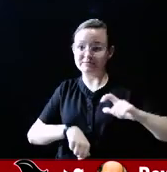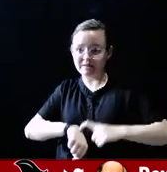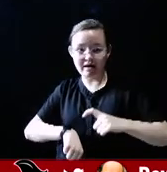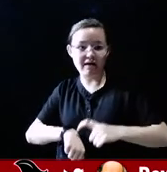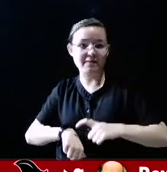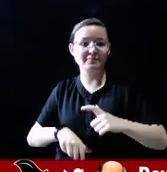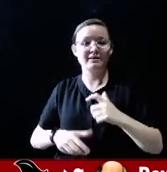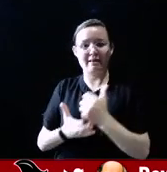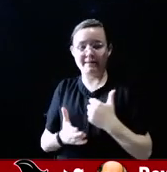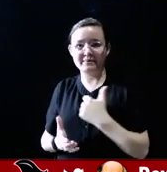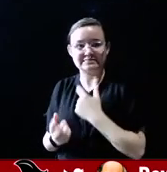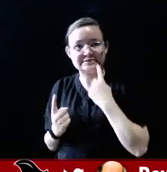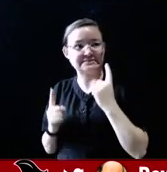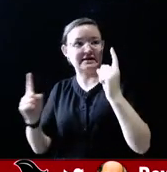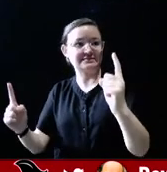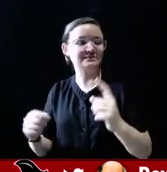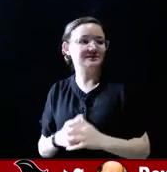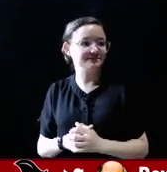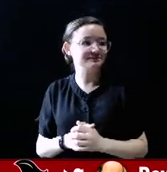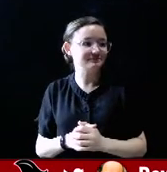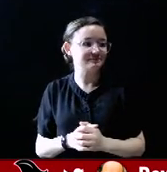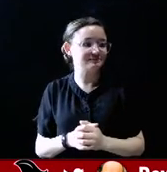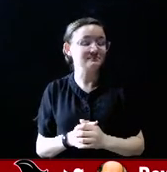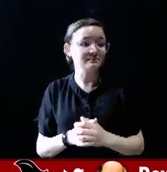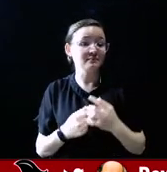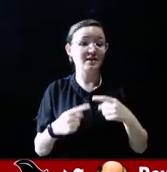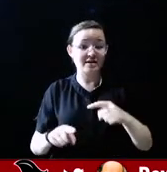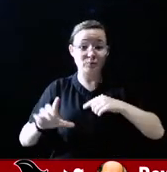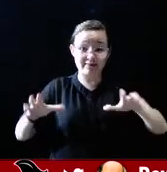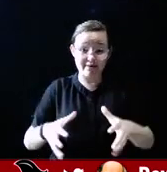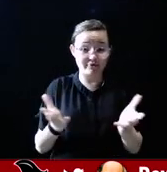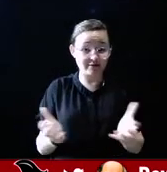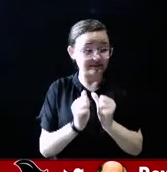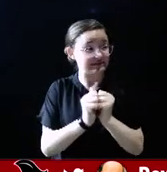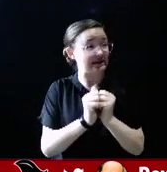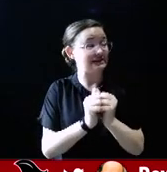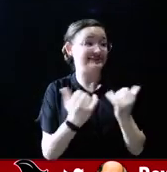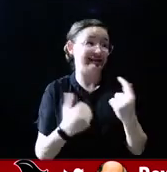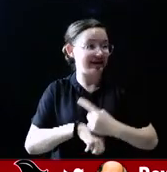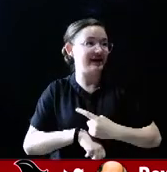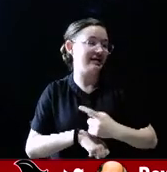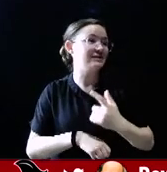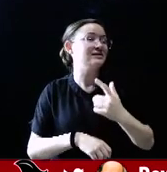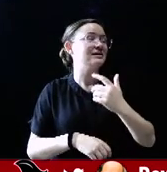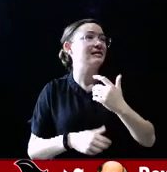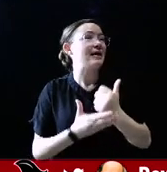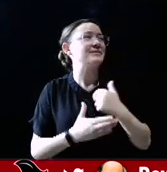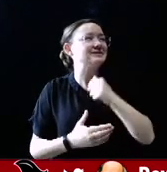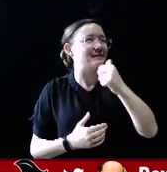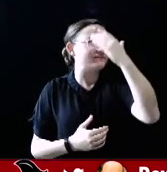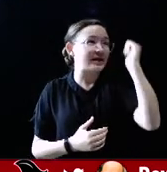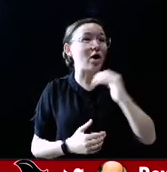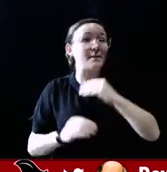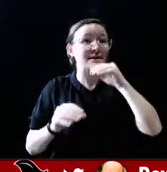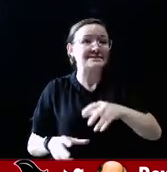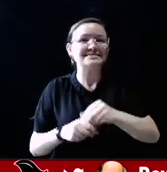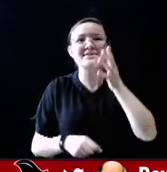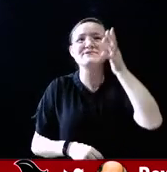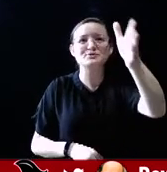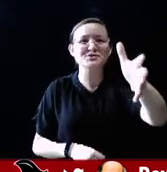parents for supporting us throughout our journeys. As we gather here today, let us not forget the blessings that lie ahead of us.